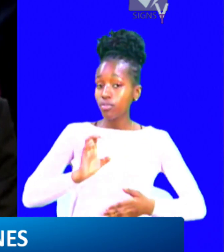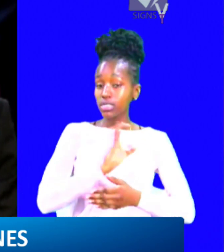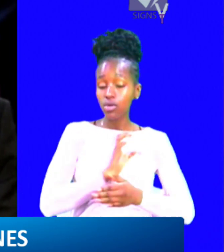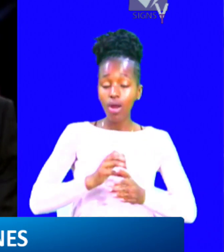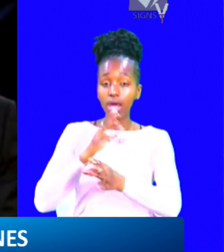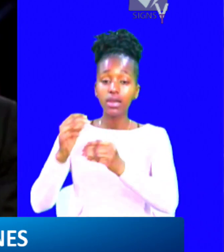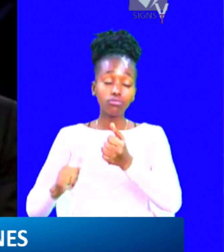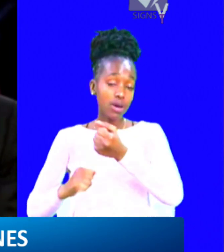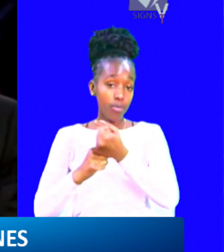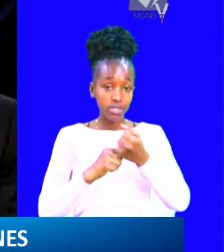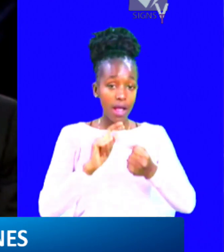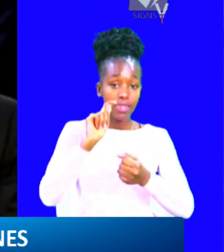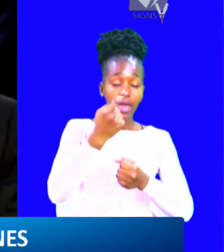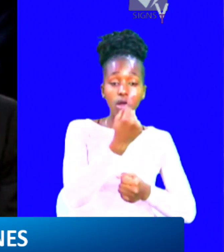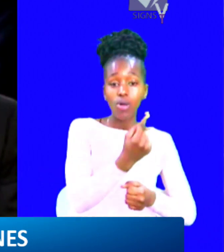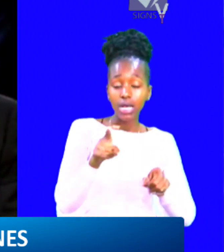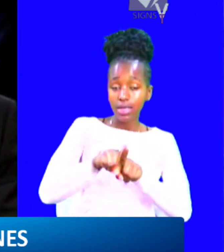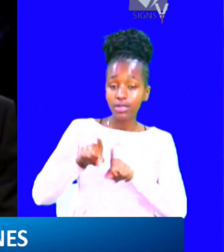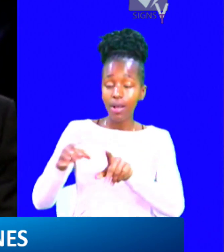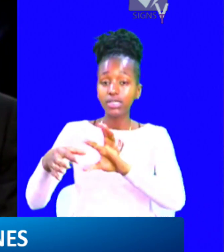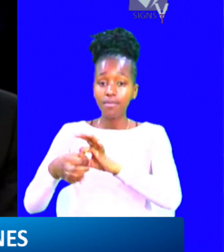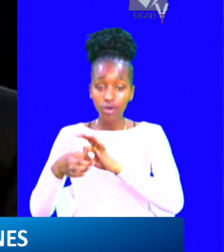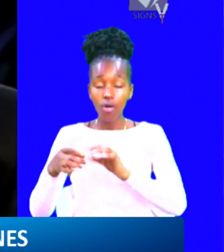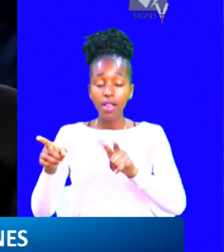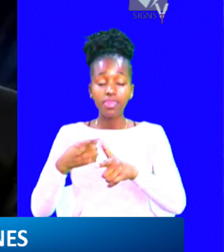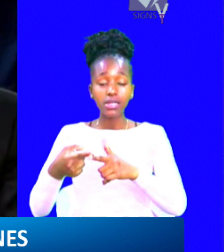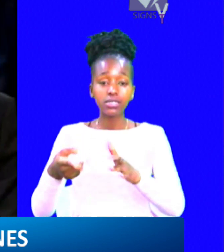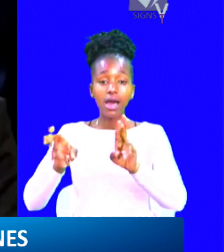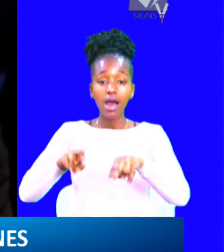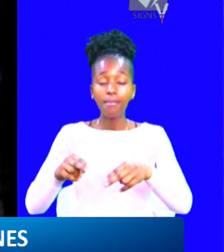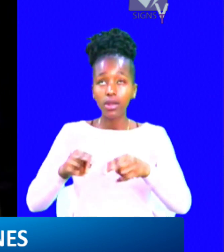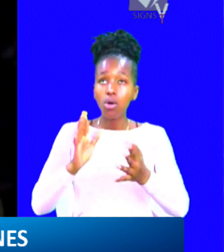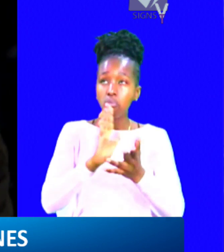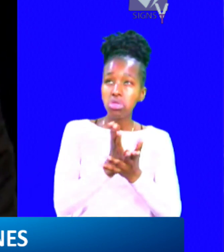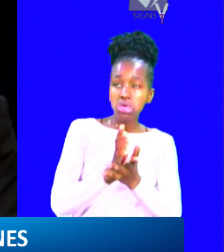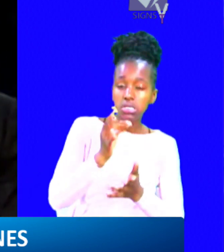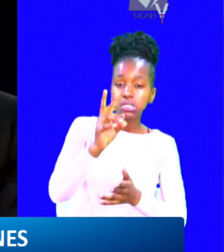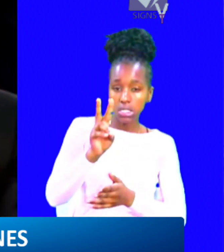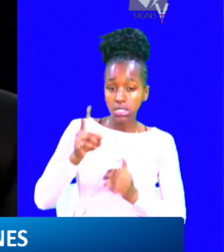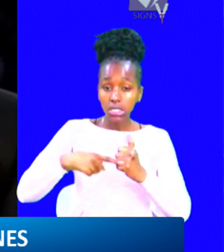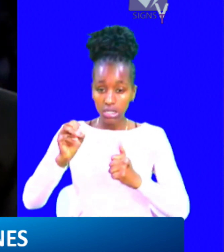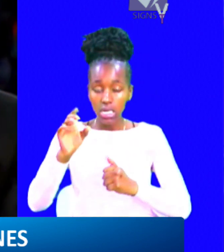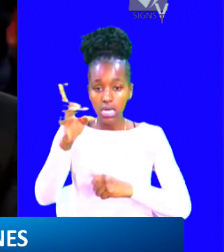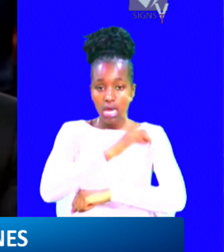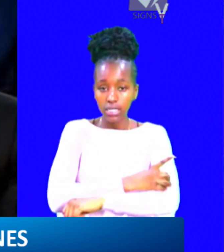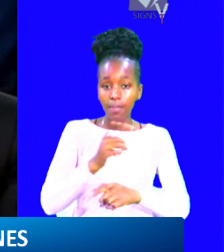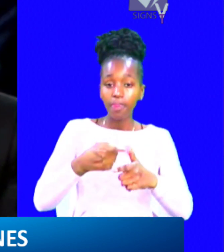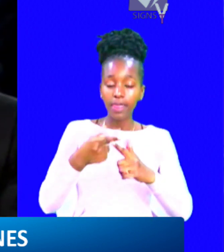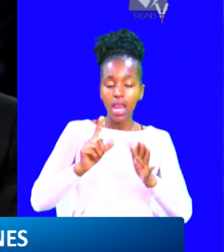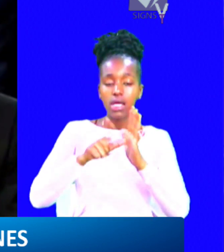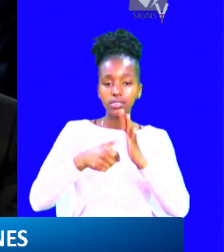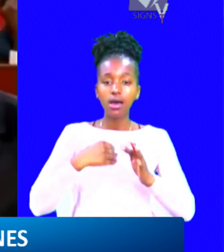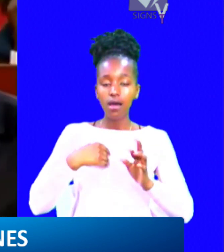Kenya Kwanza and Azimio coalition within 60 days, and after that submit its report